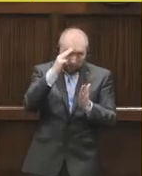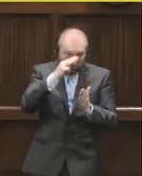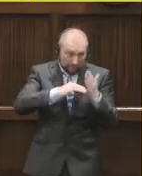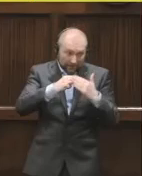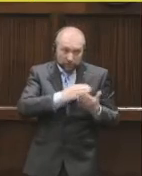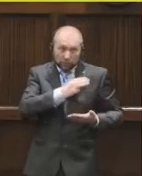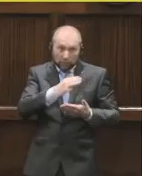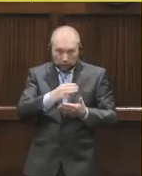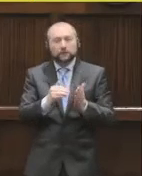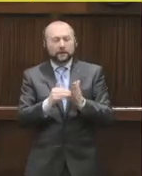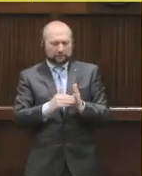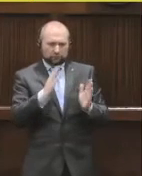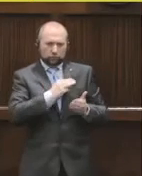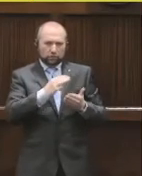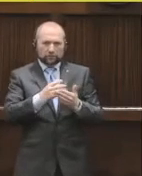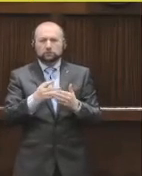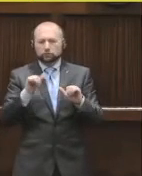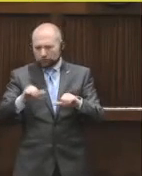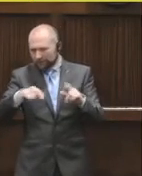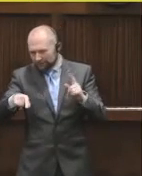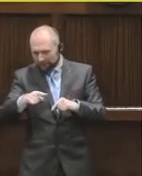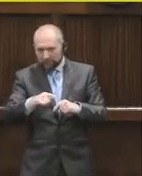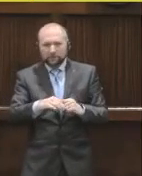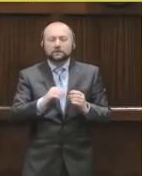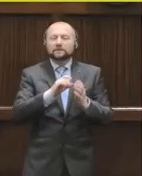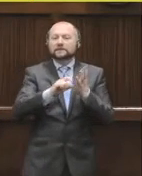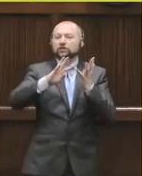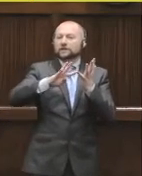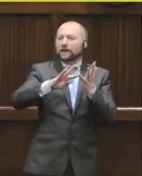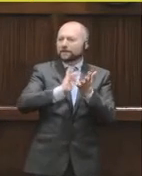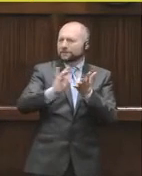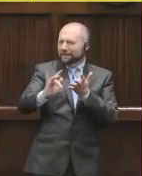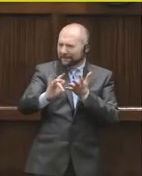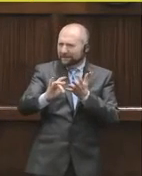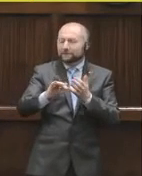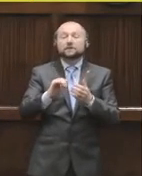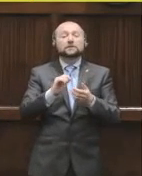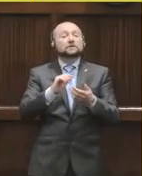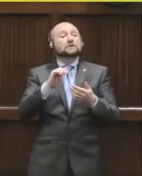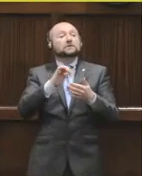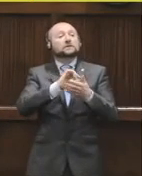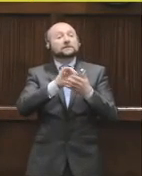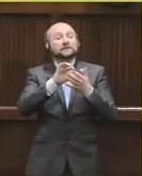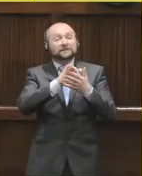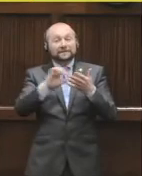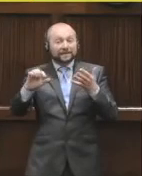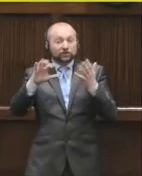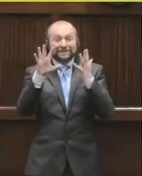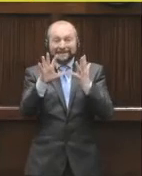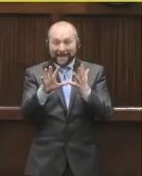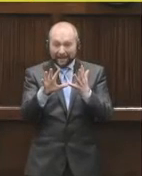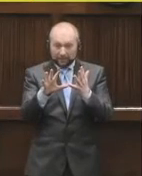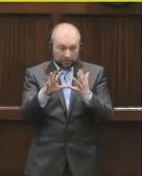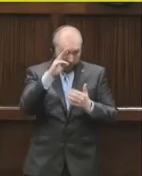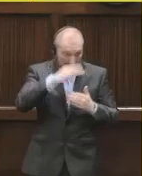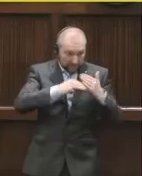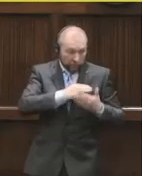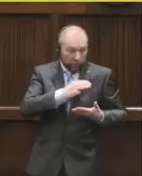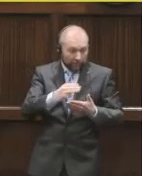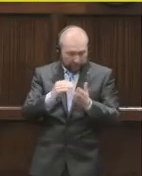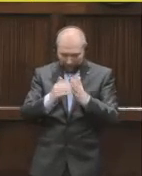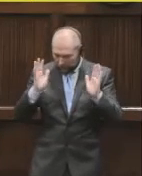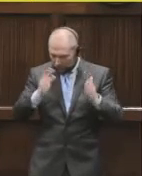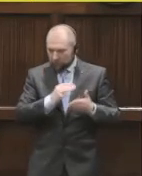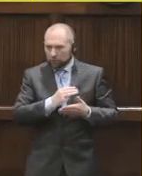move. Section 9 to be deleted from the bill. Section 10, the Minister to move. I move.